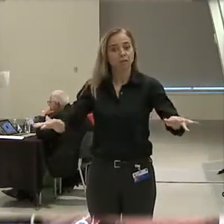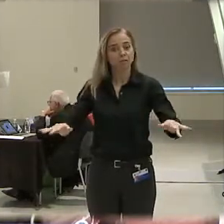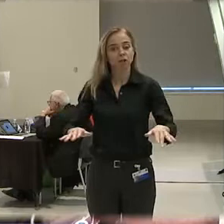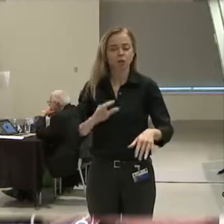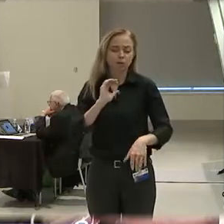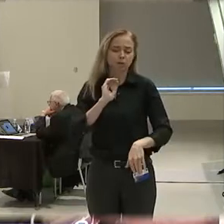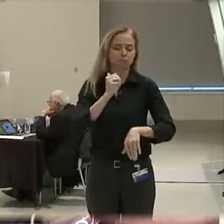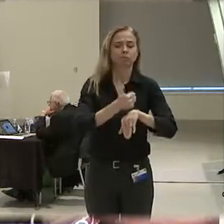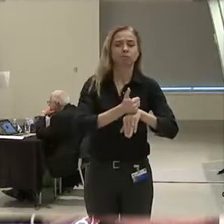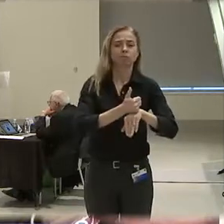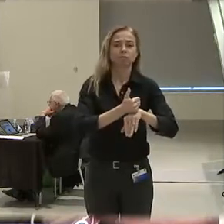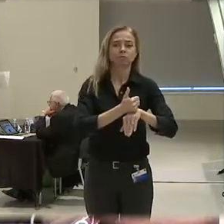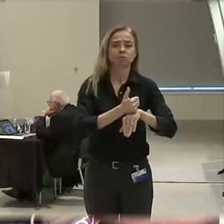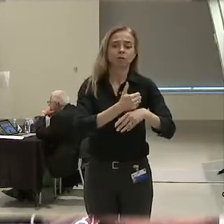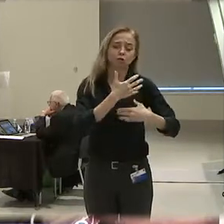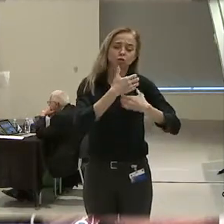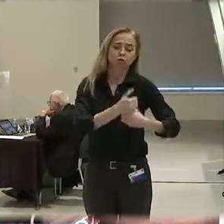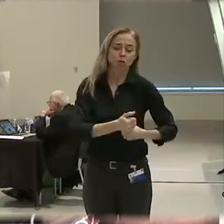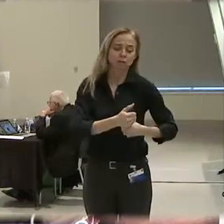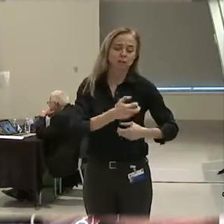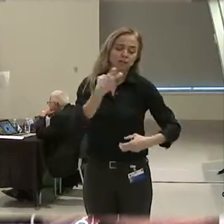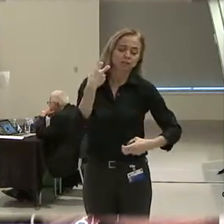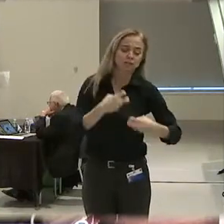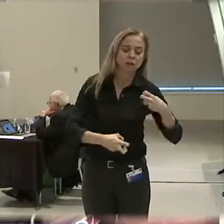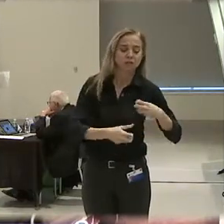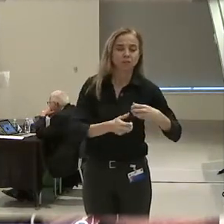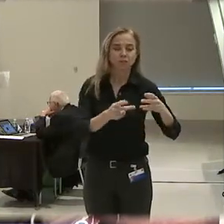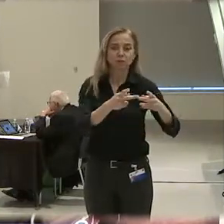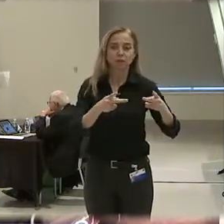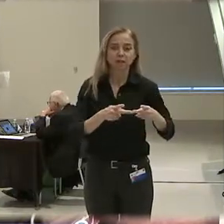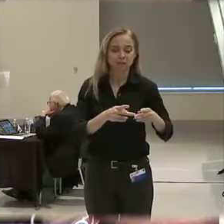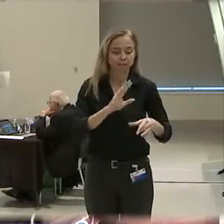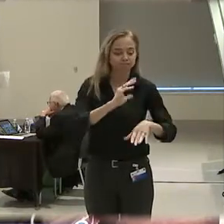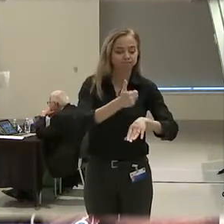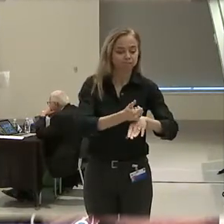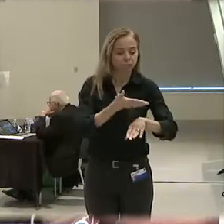toughest place in your city, then that spreads throughout the city.